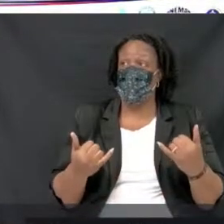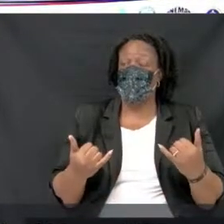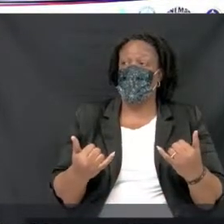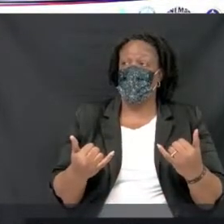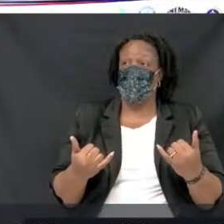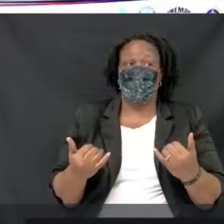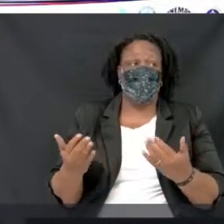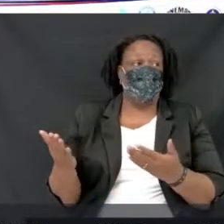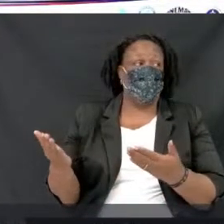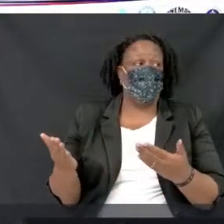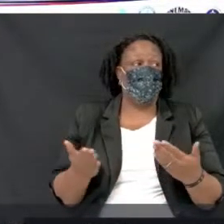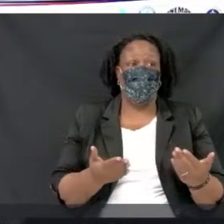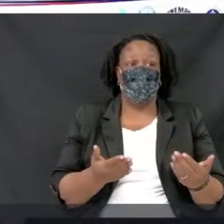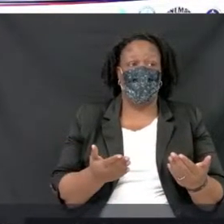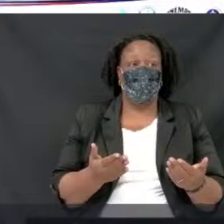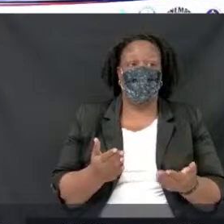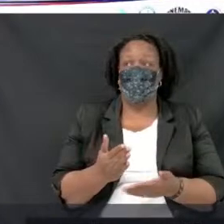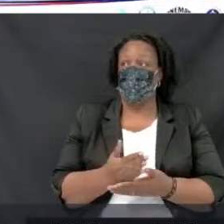someone who